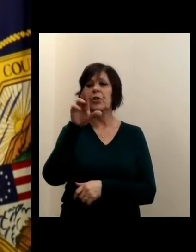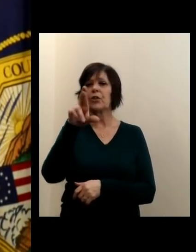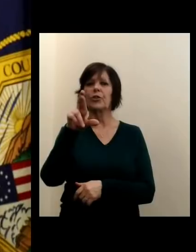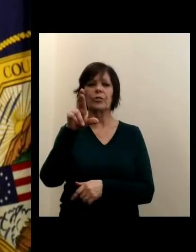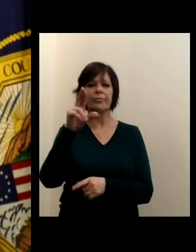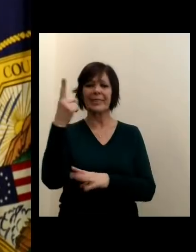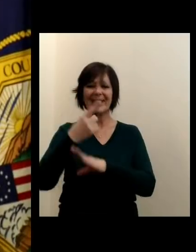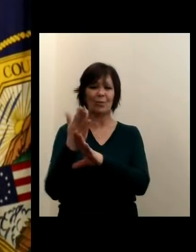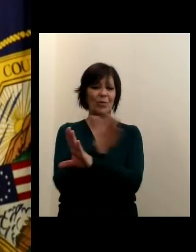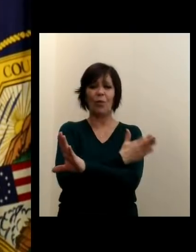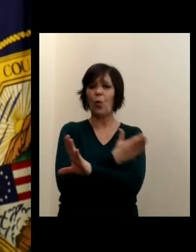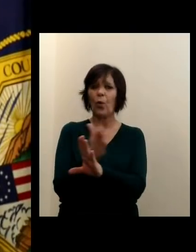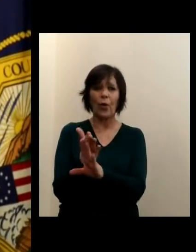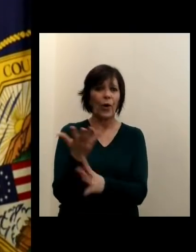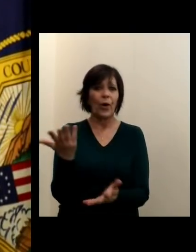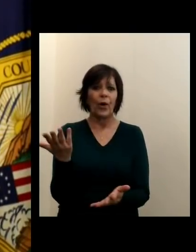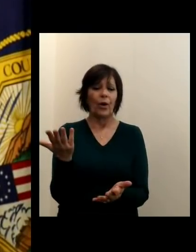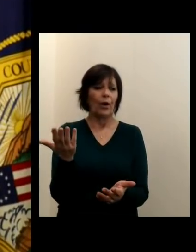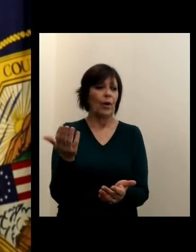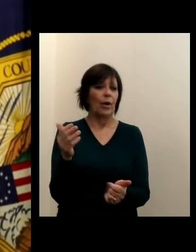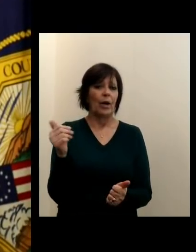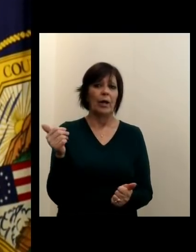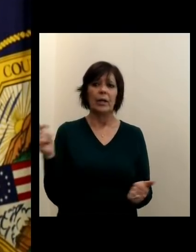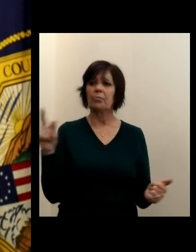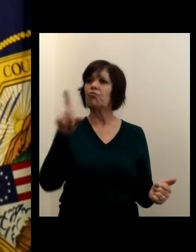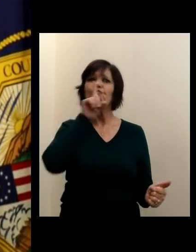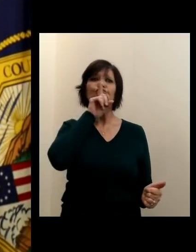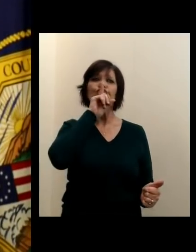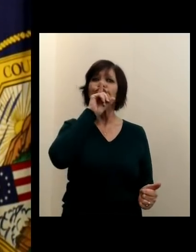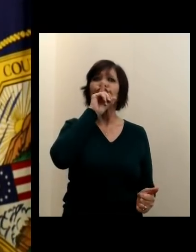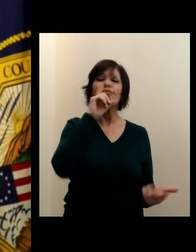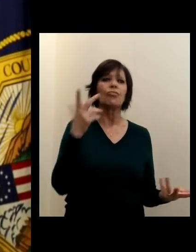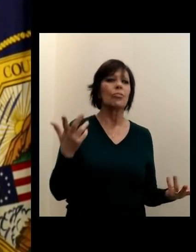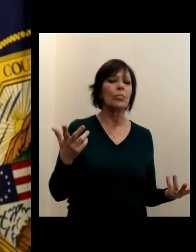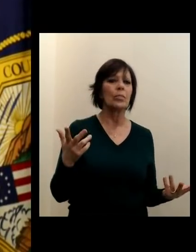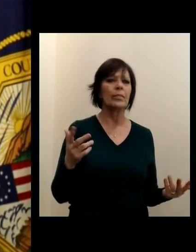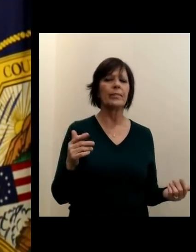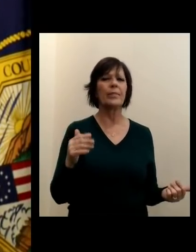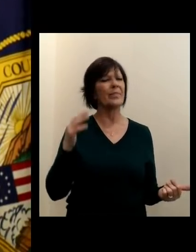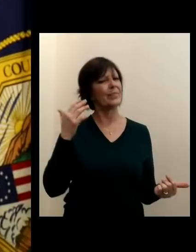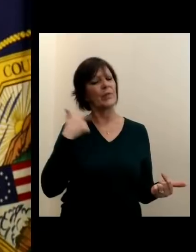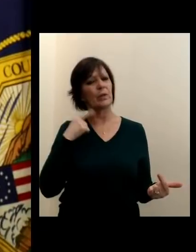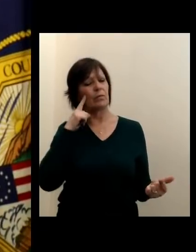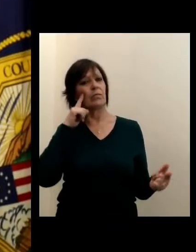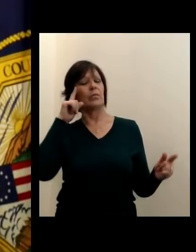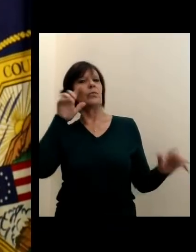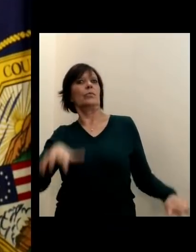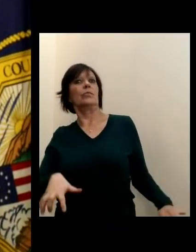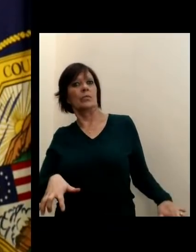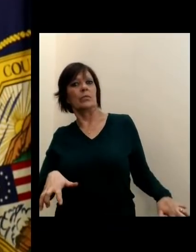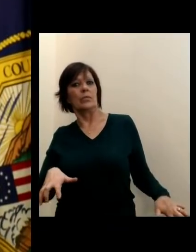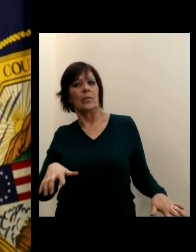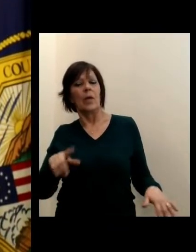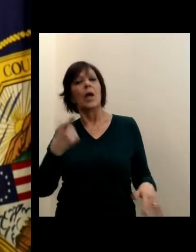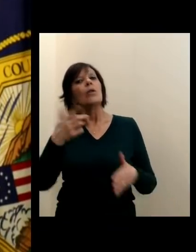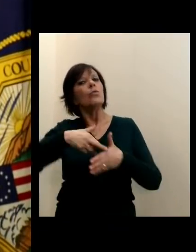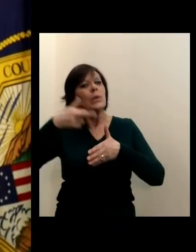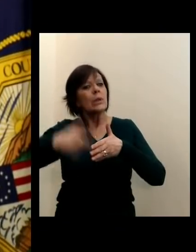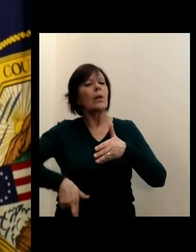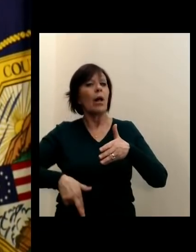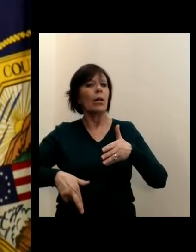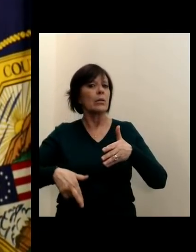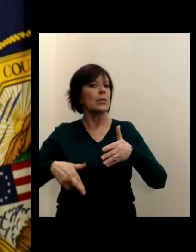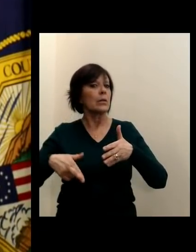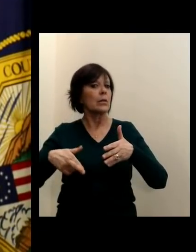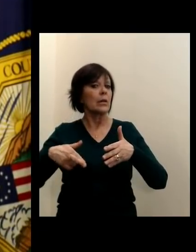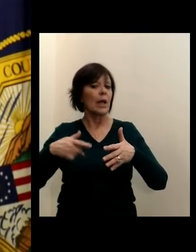day, Thursday, with other county executives, and it was never brought up. So we were surprised, and as a result, I